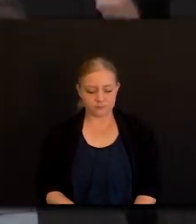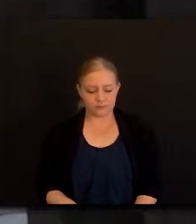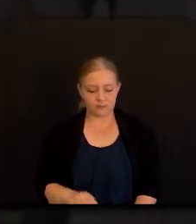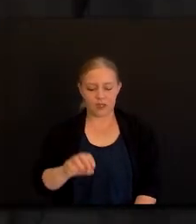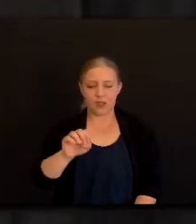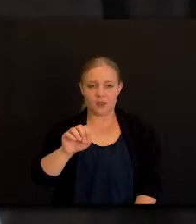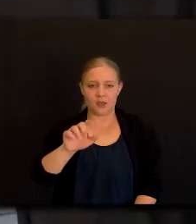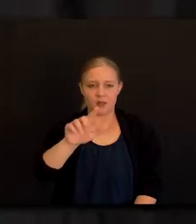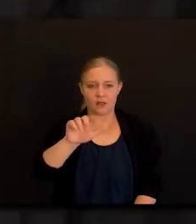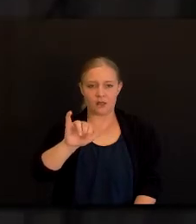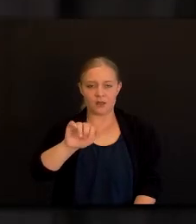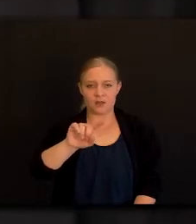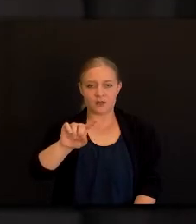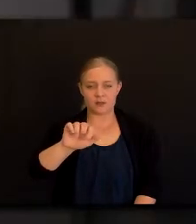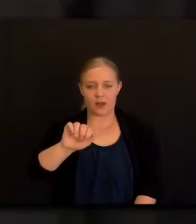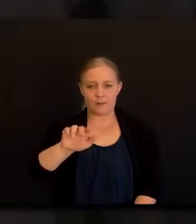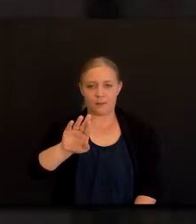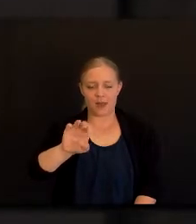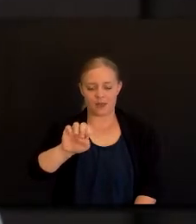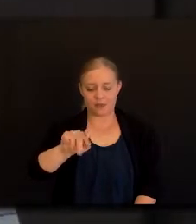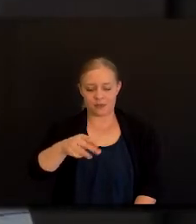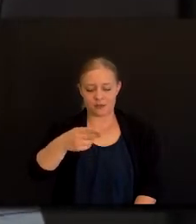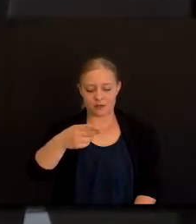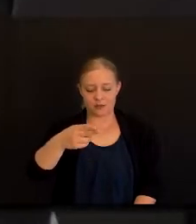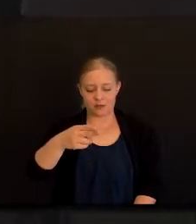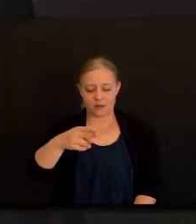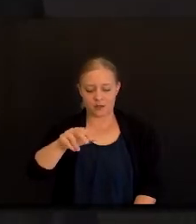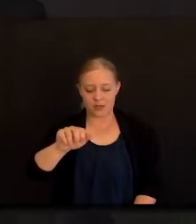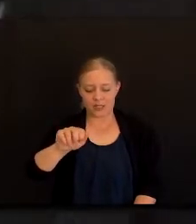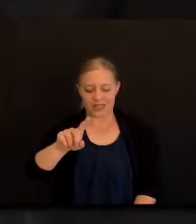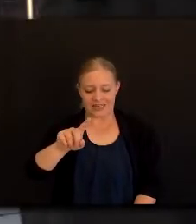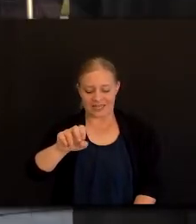Elizabeth Ann Dirasaw.